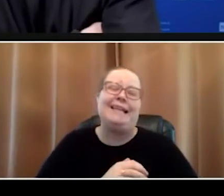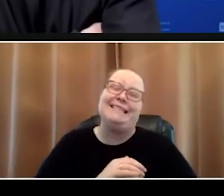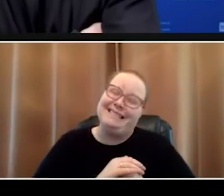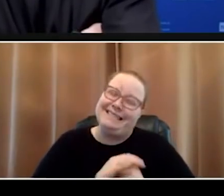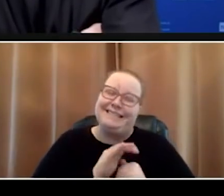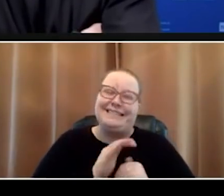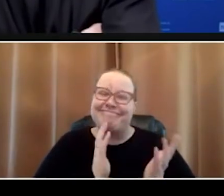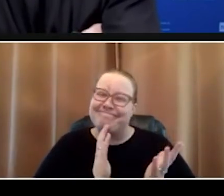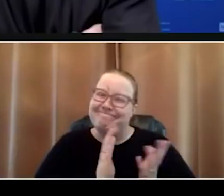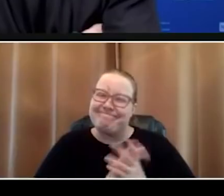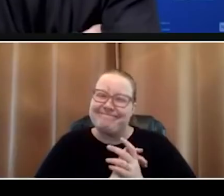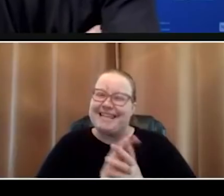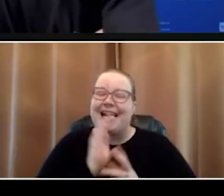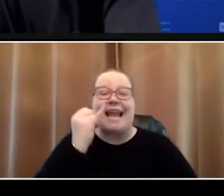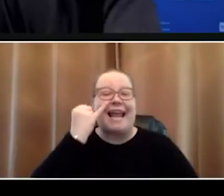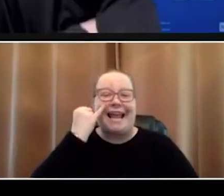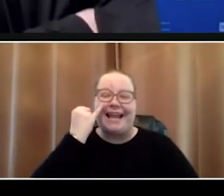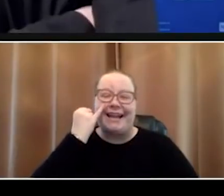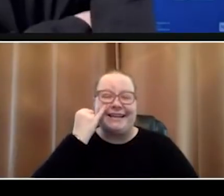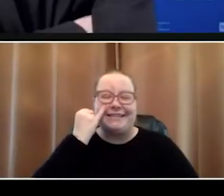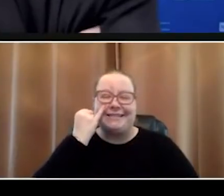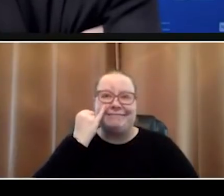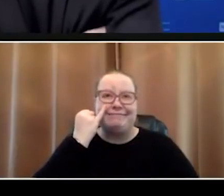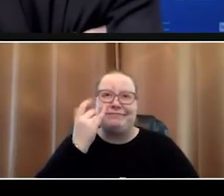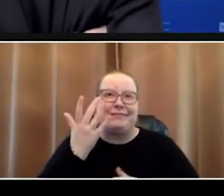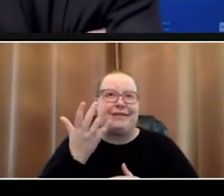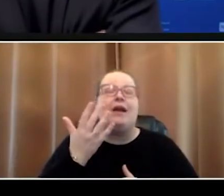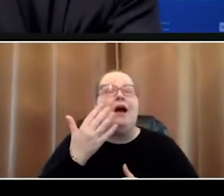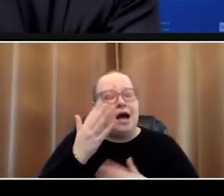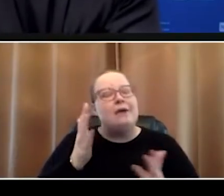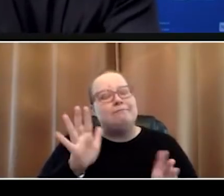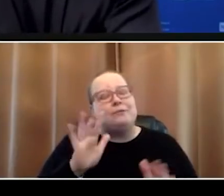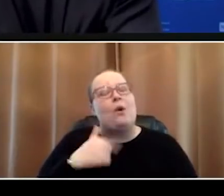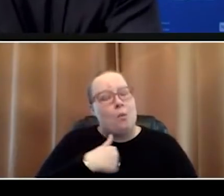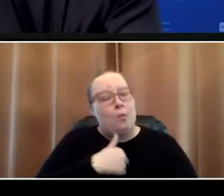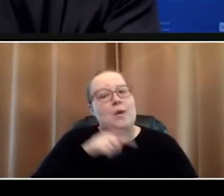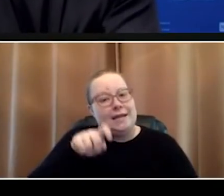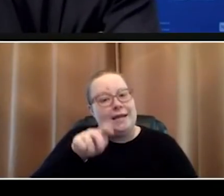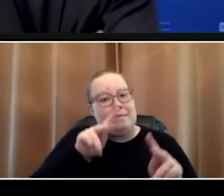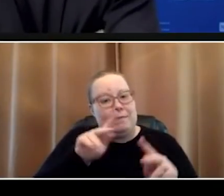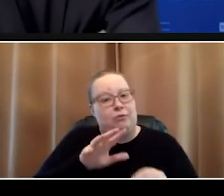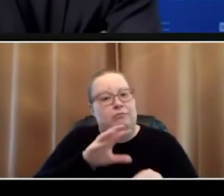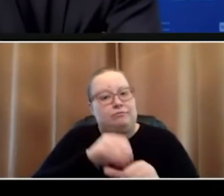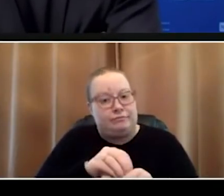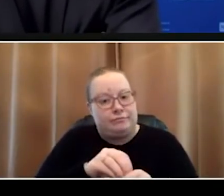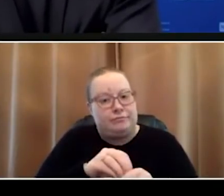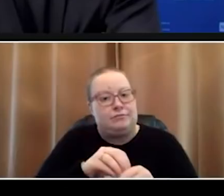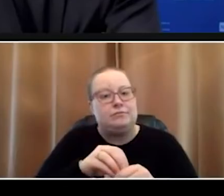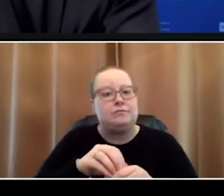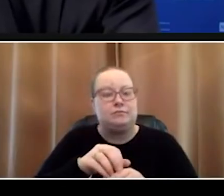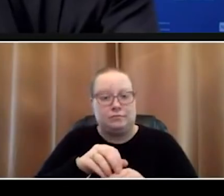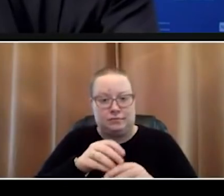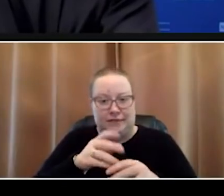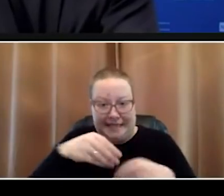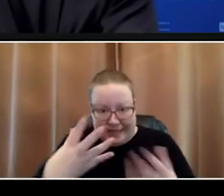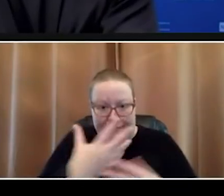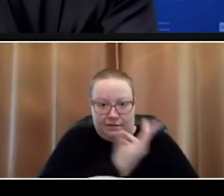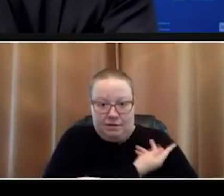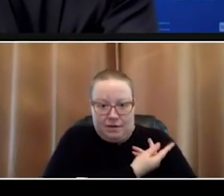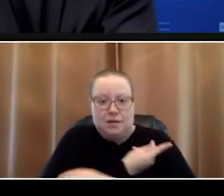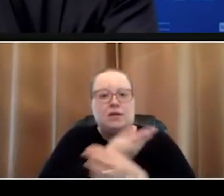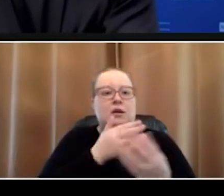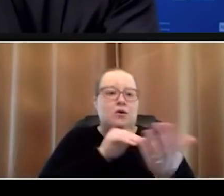have enough, I mean, we do need people out in the trenches vaccinating. You get doctors and nurses, but in